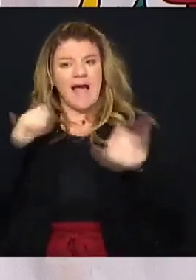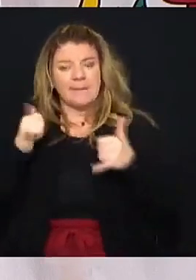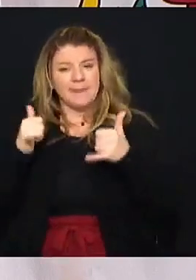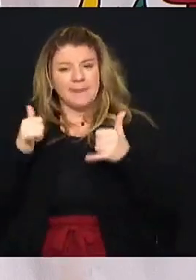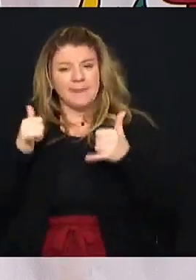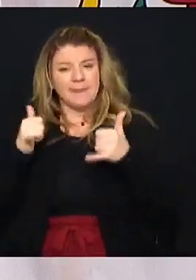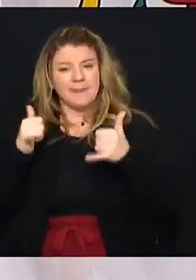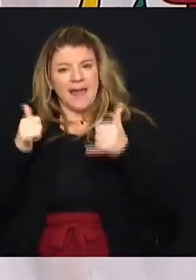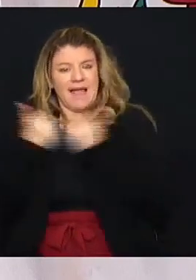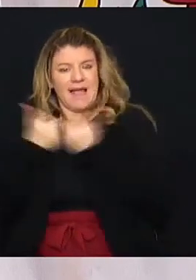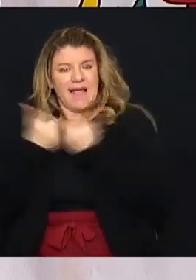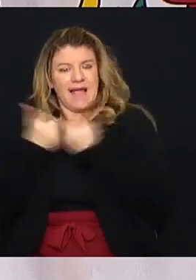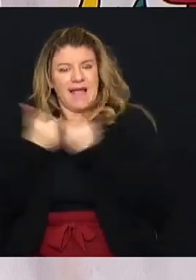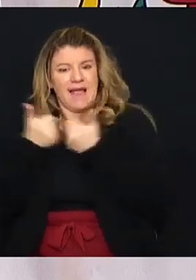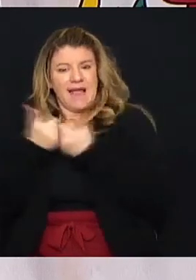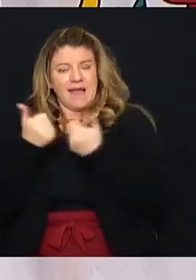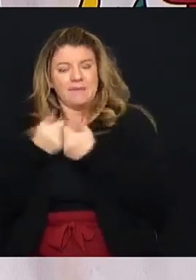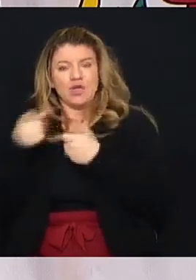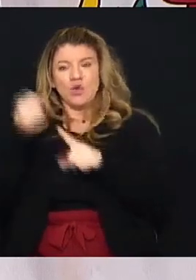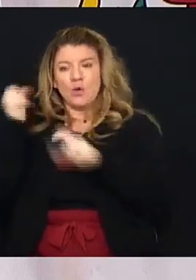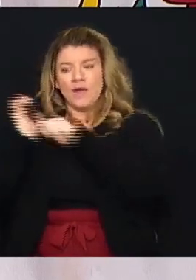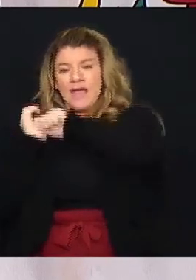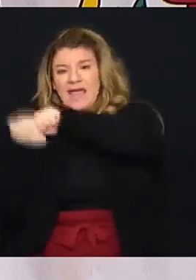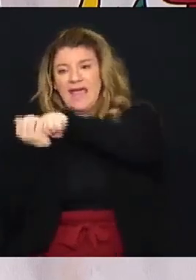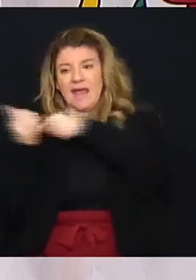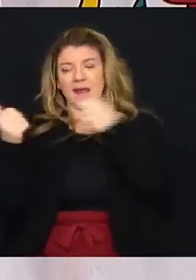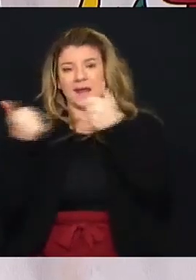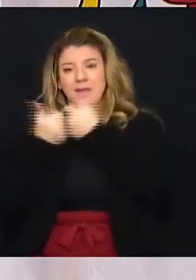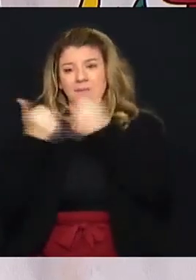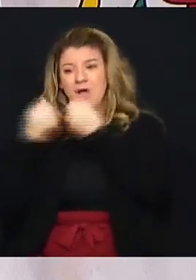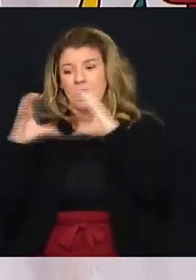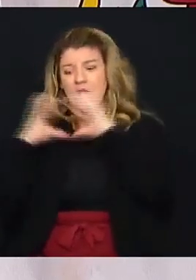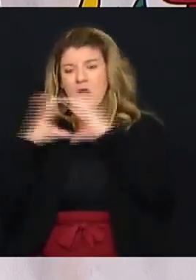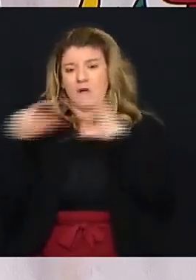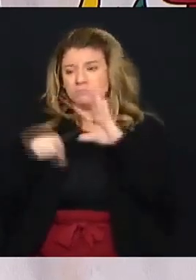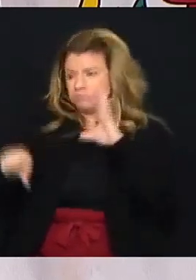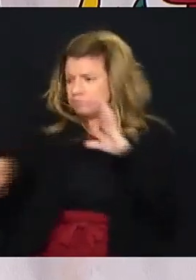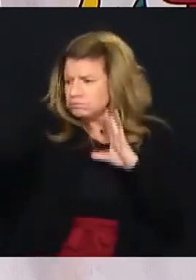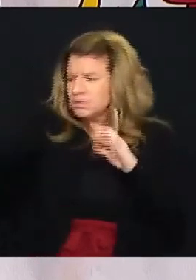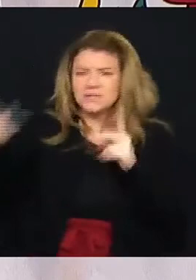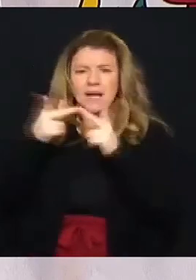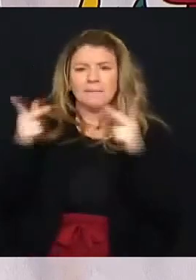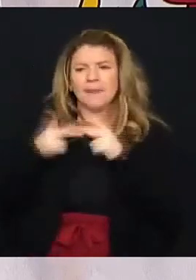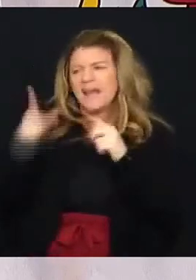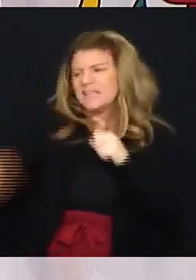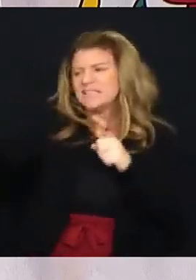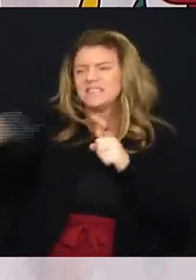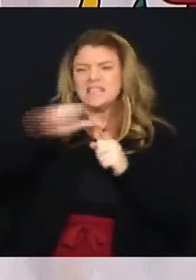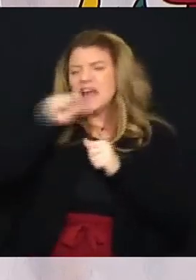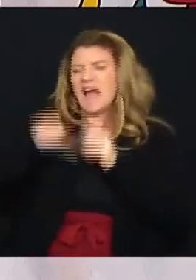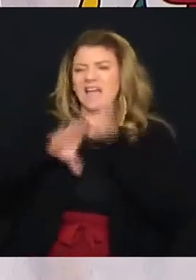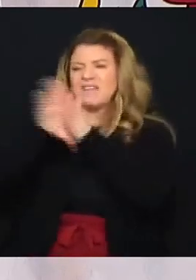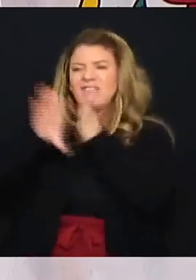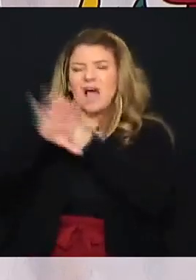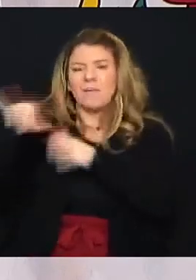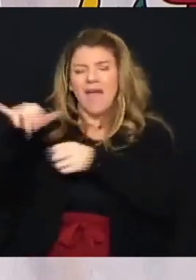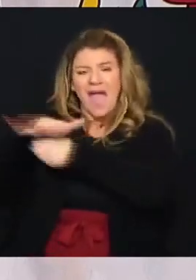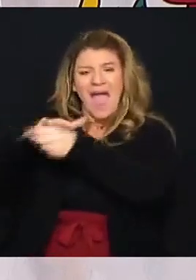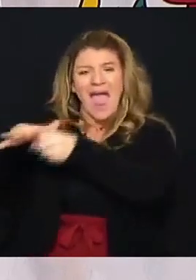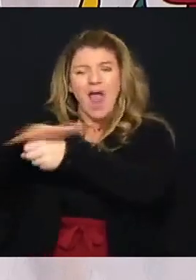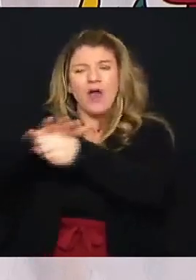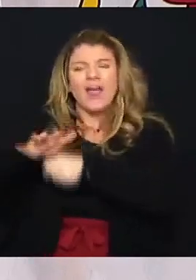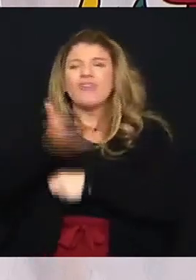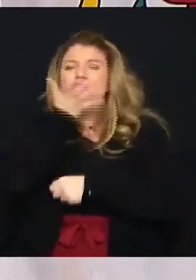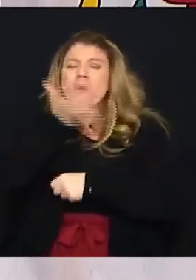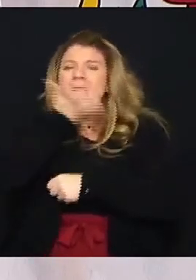when somebody hit the ball and it'd roll over, you know, into a lot that was not developed or whatever it may be, it'd roll into an area where the